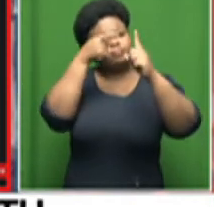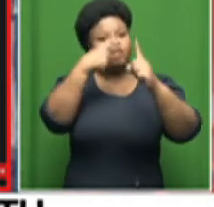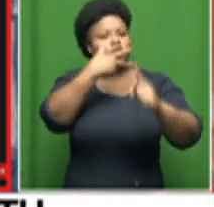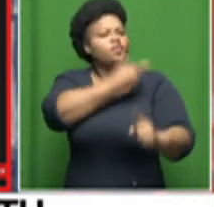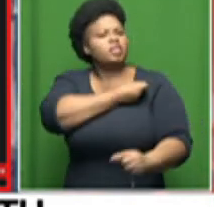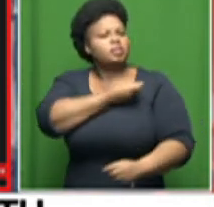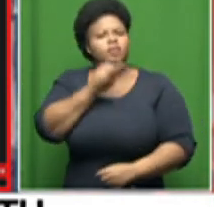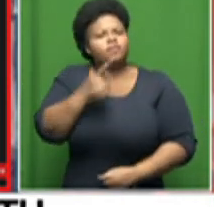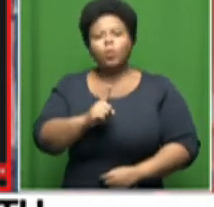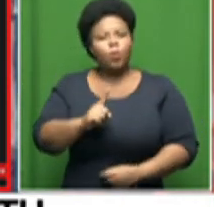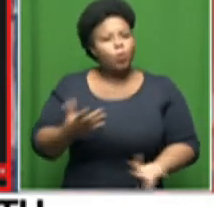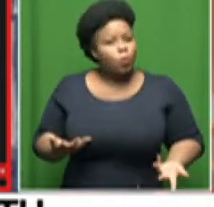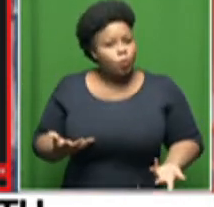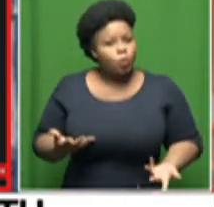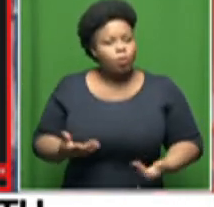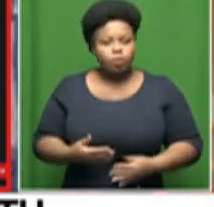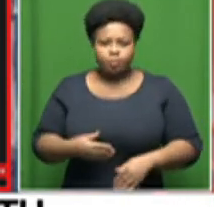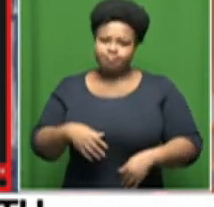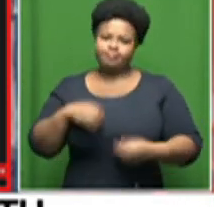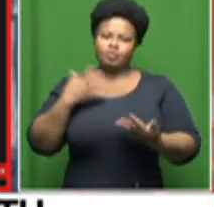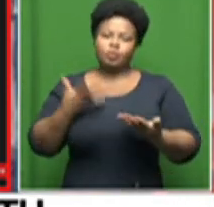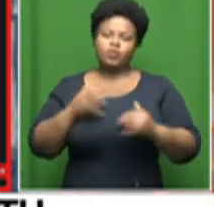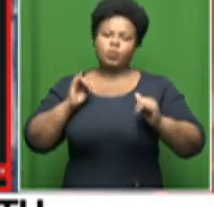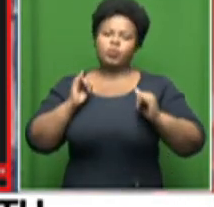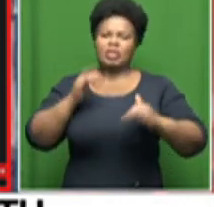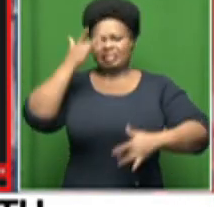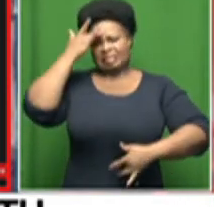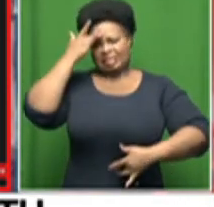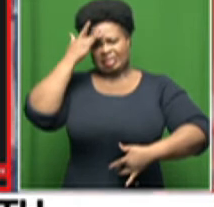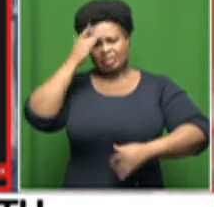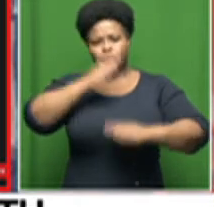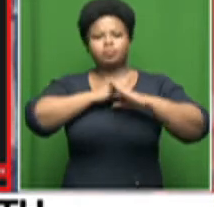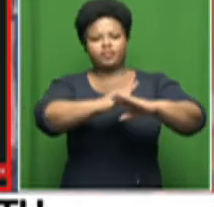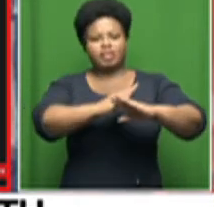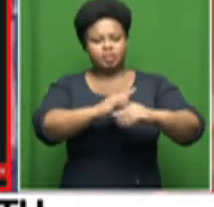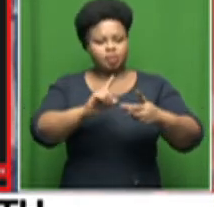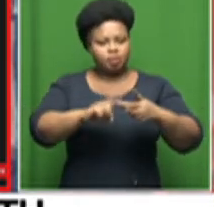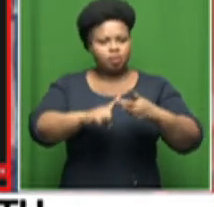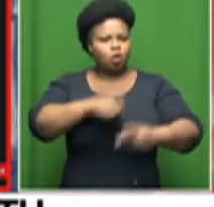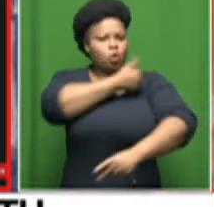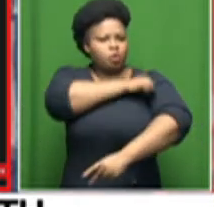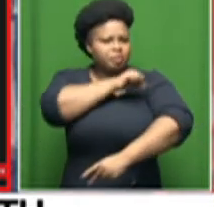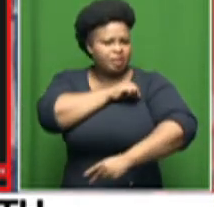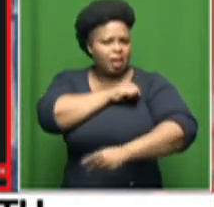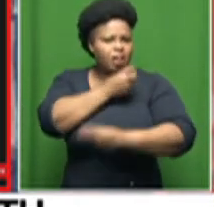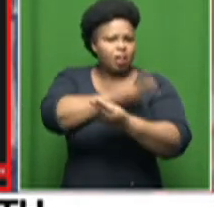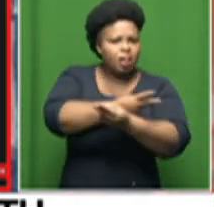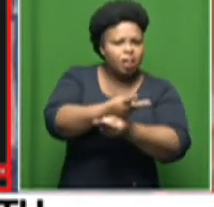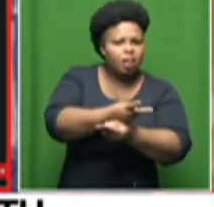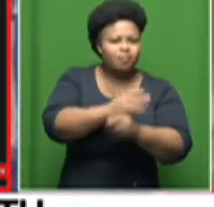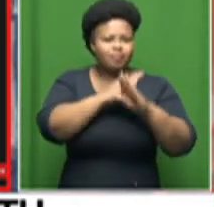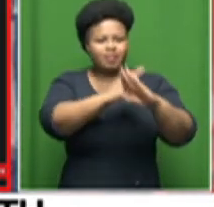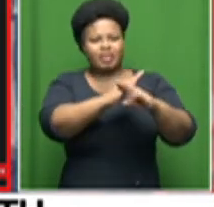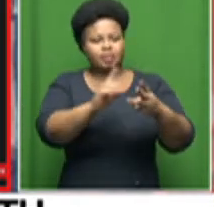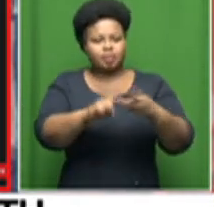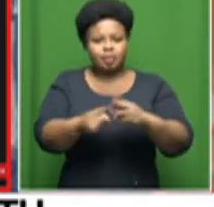of what we want from a vaccine is to prevent severe disease, hospitalizations, obviously mortality,